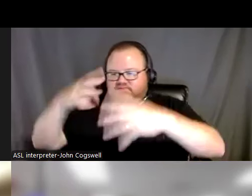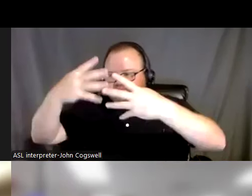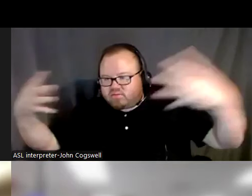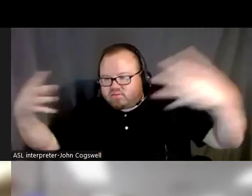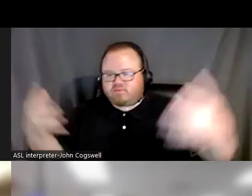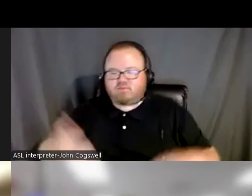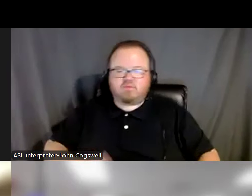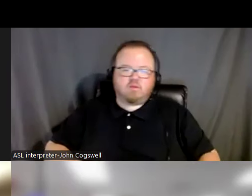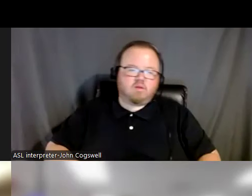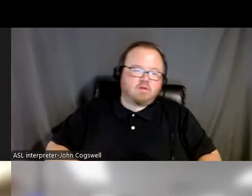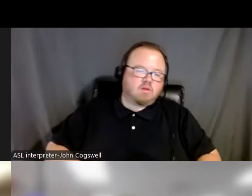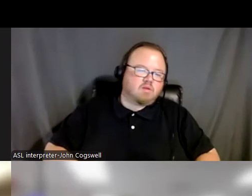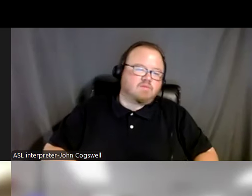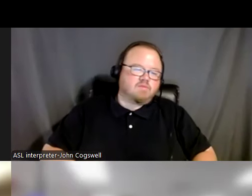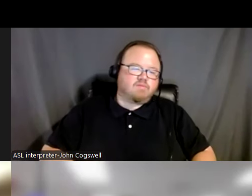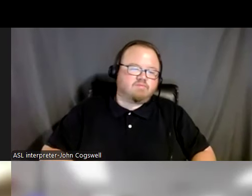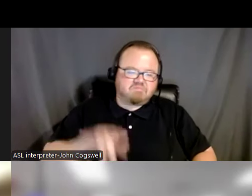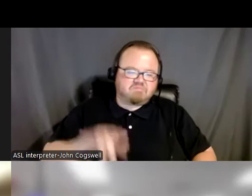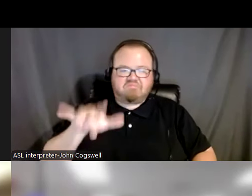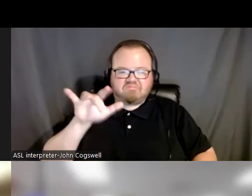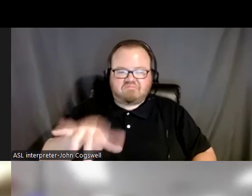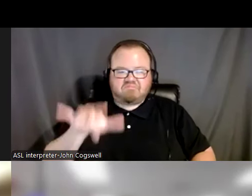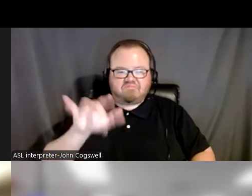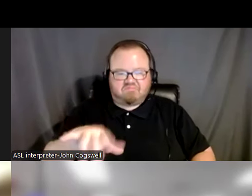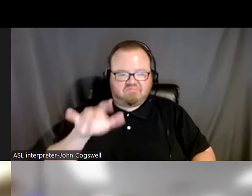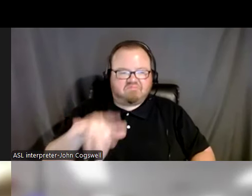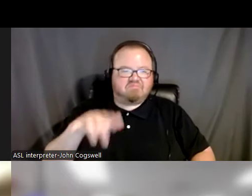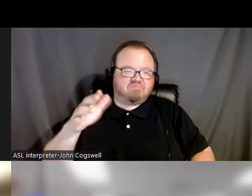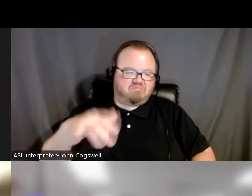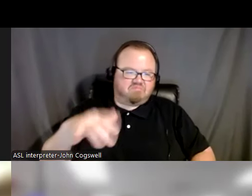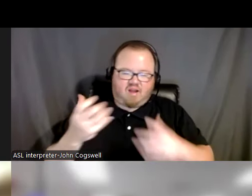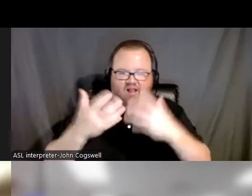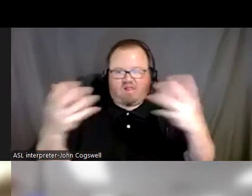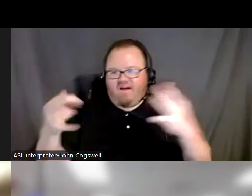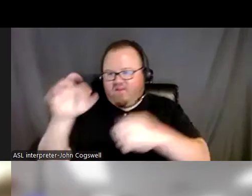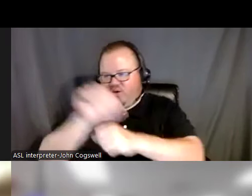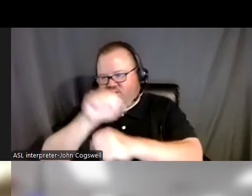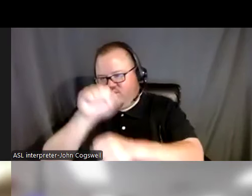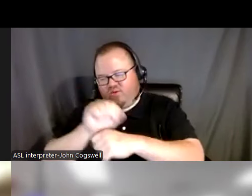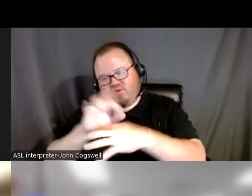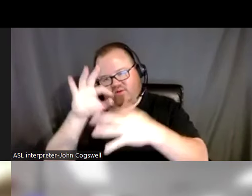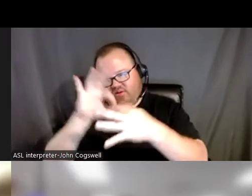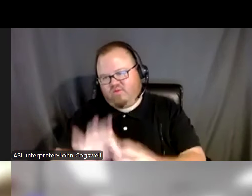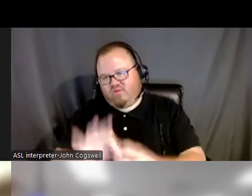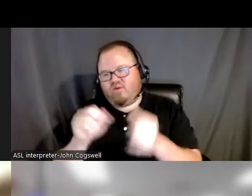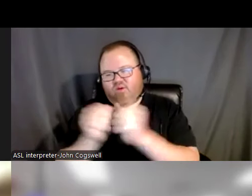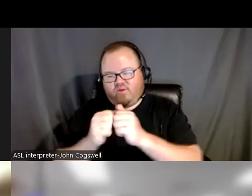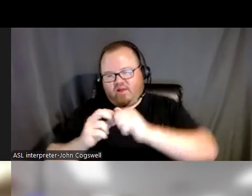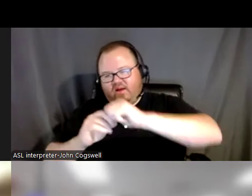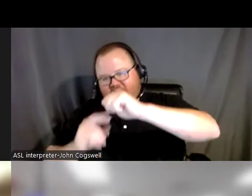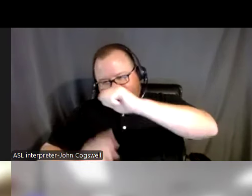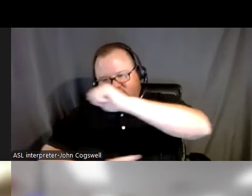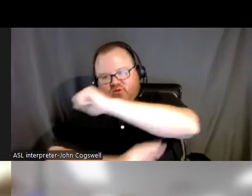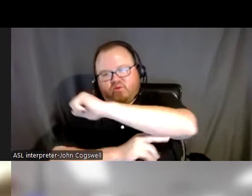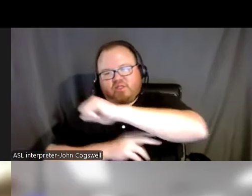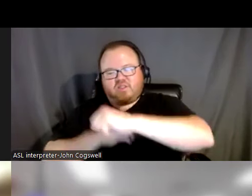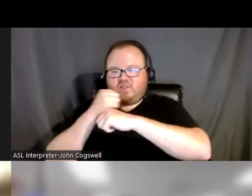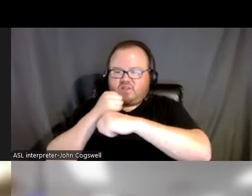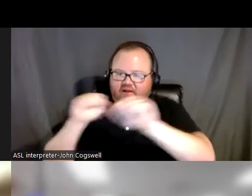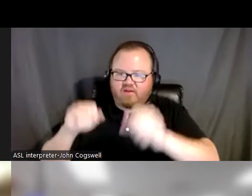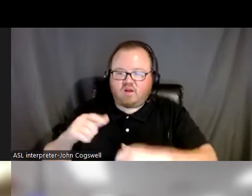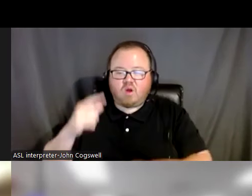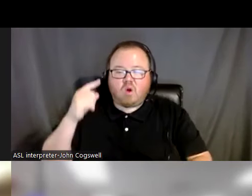of skip through the next few slides, we'll see that. So there's a lot of work that's been done regarding bridge safety. The Golden